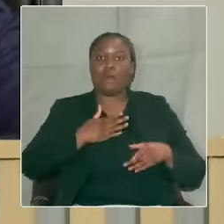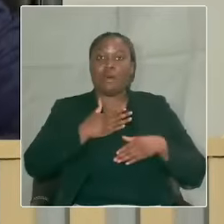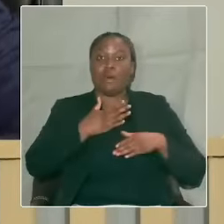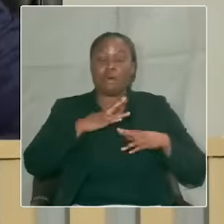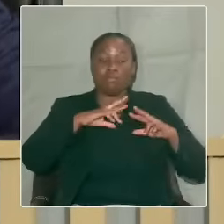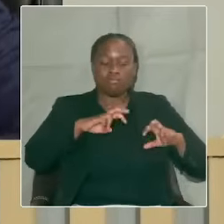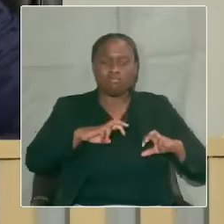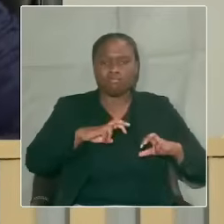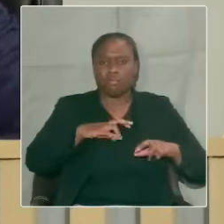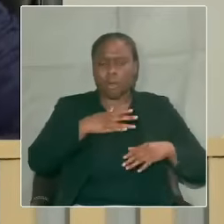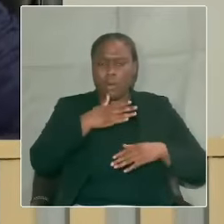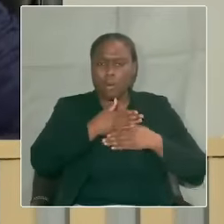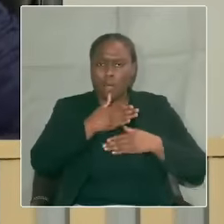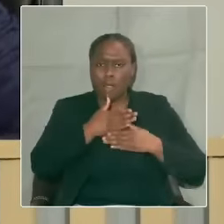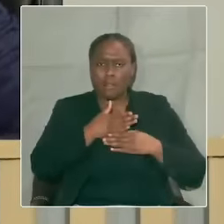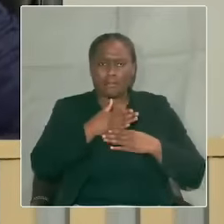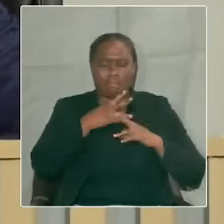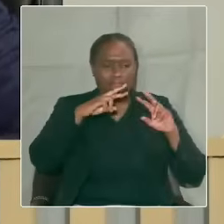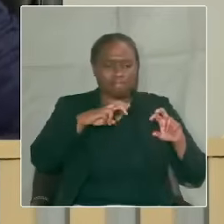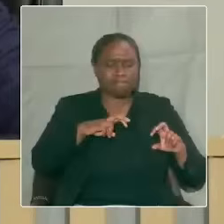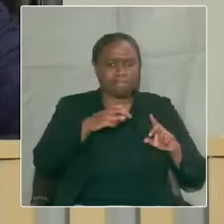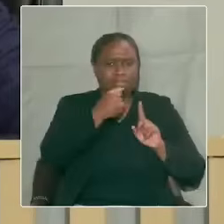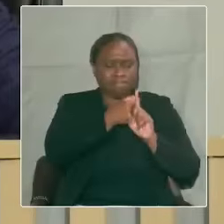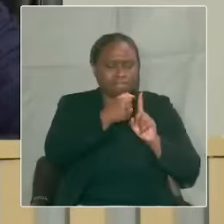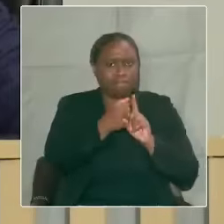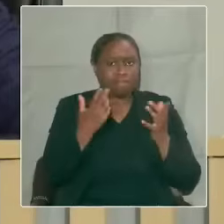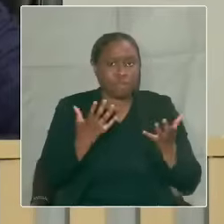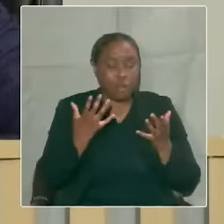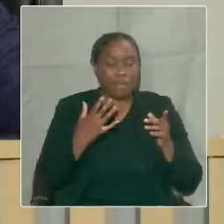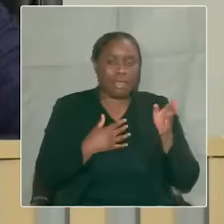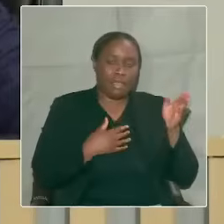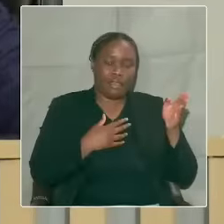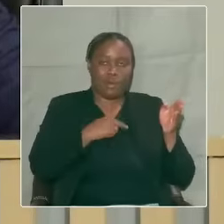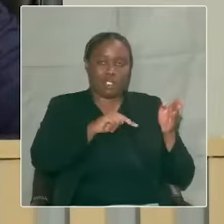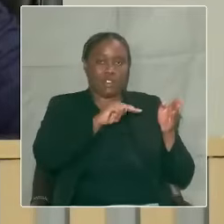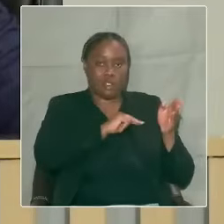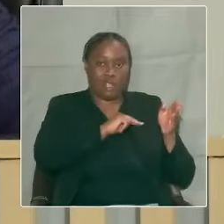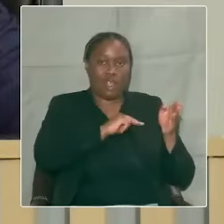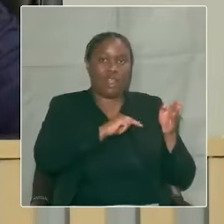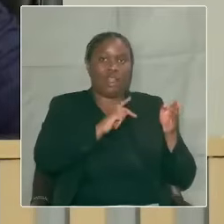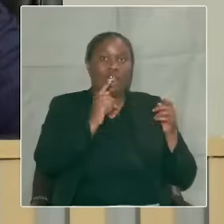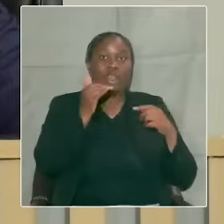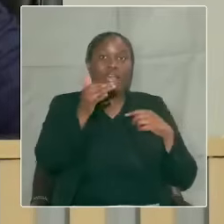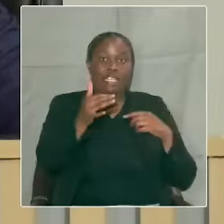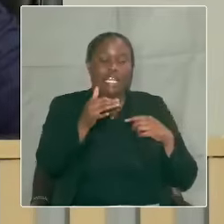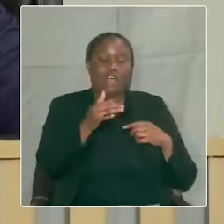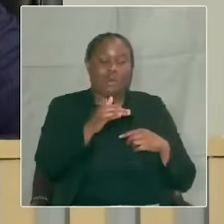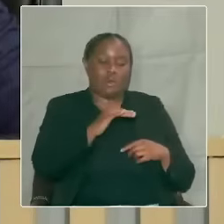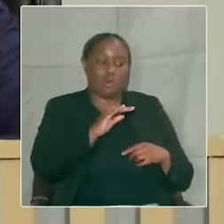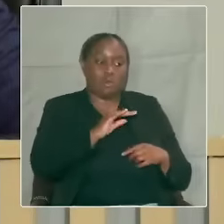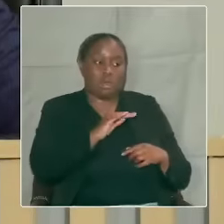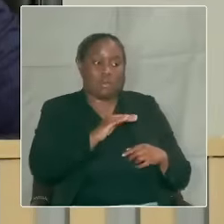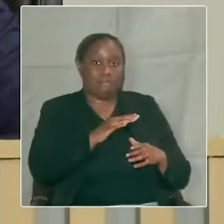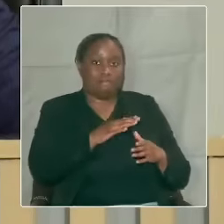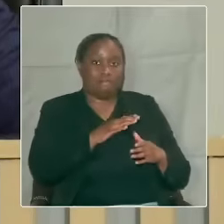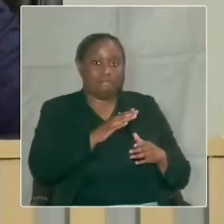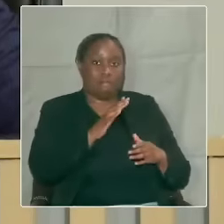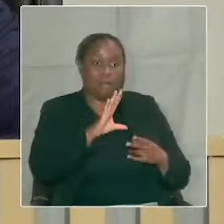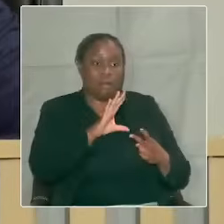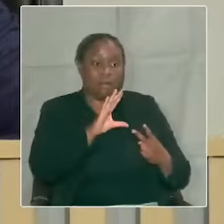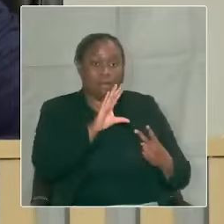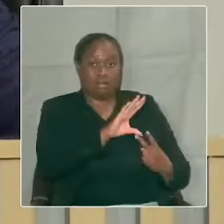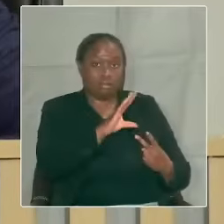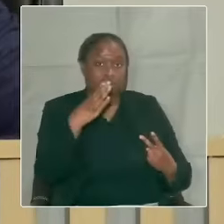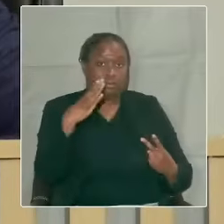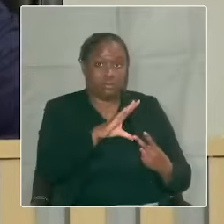later the team's mandate was extended to the Eastern Cape province to